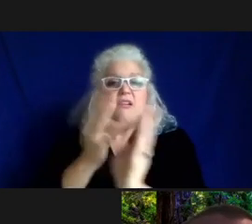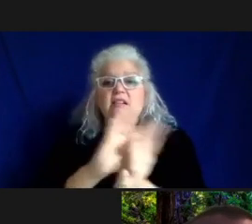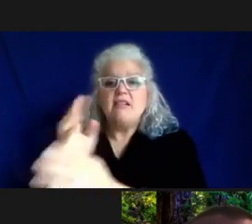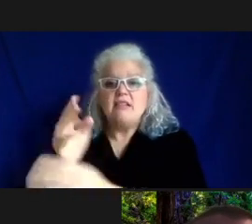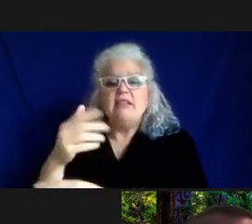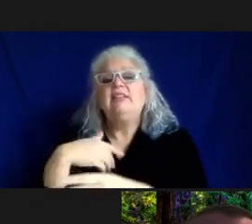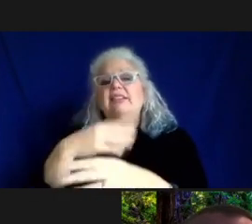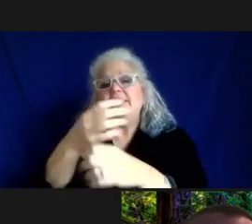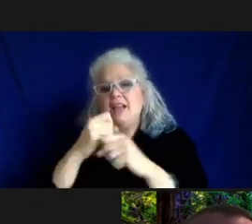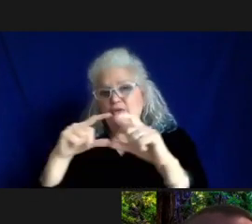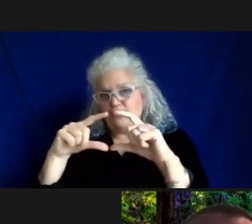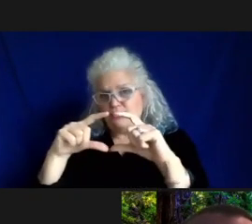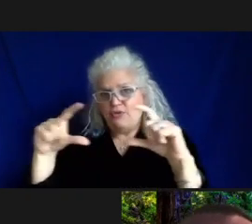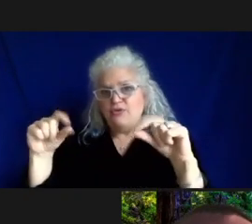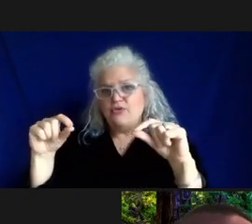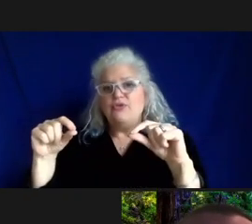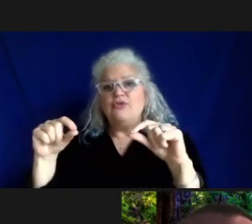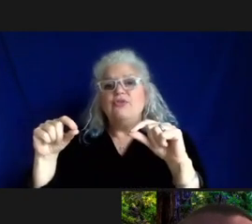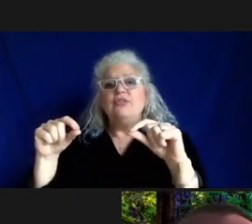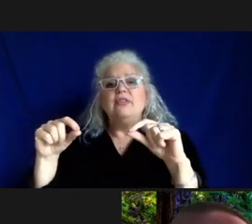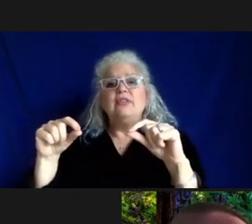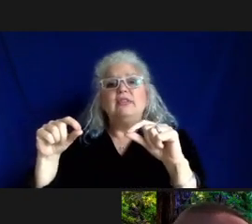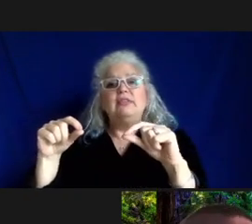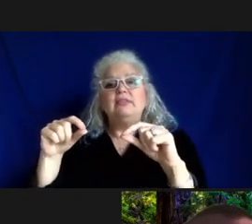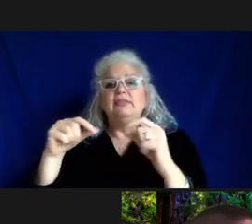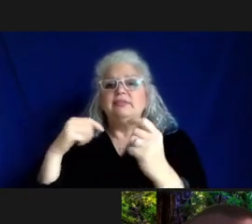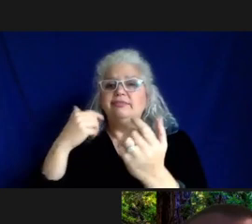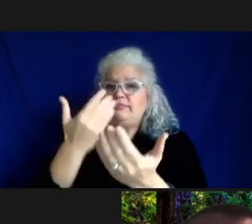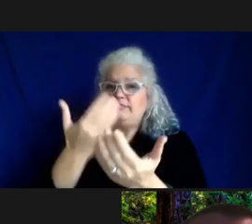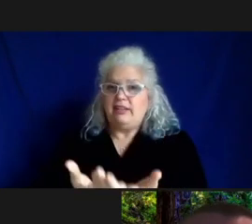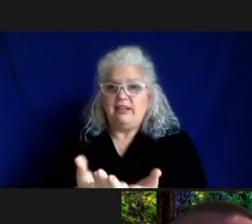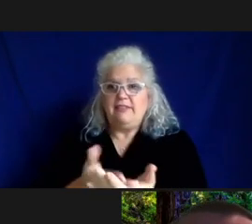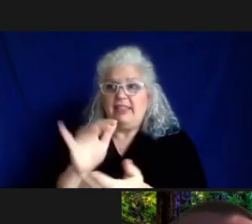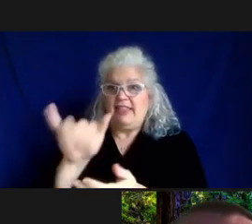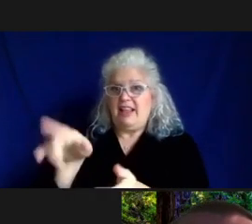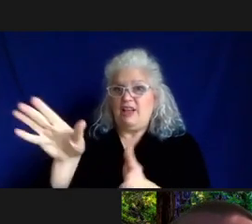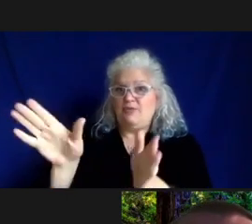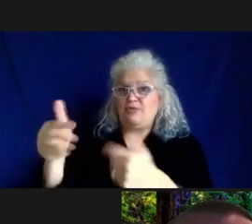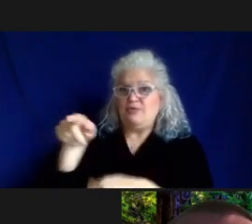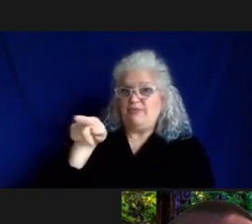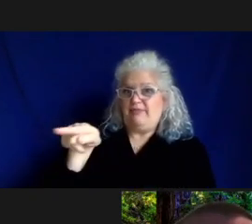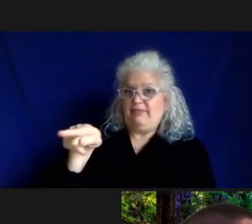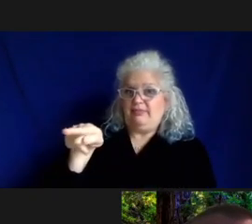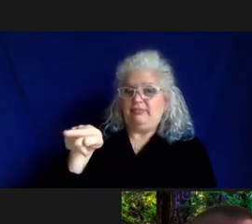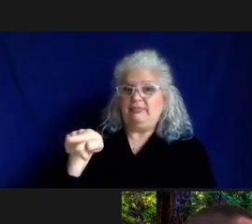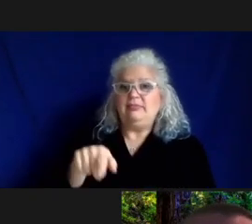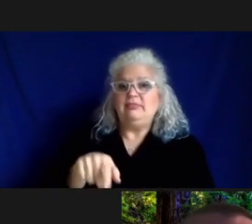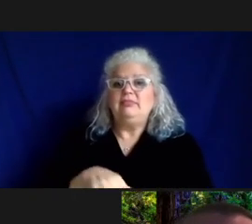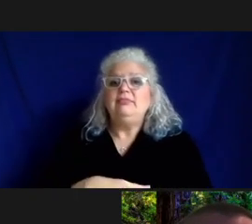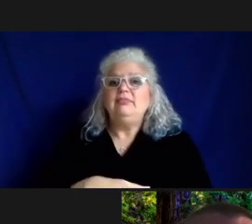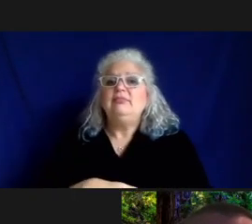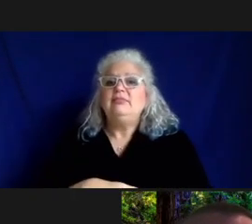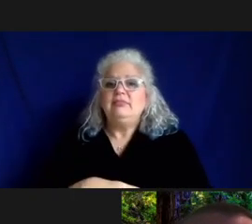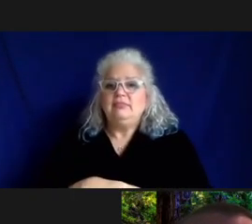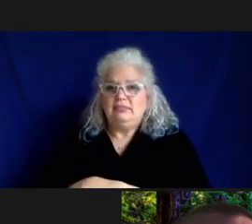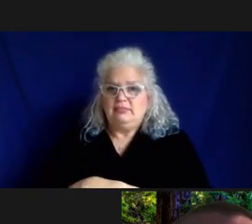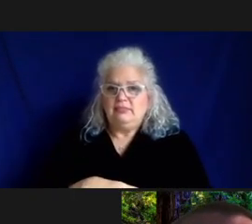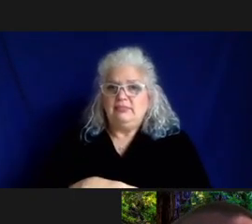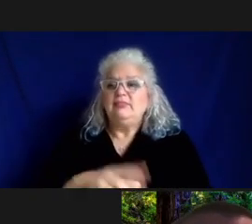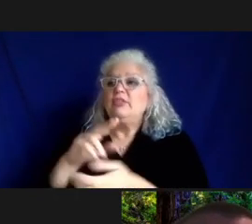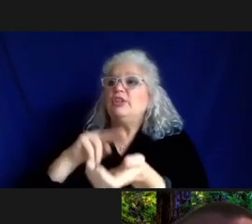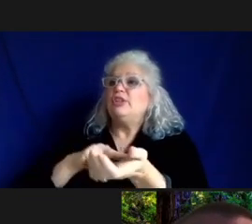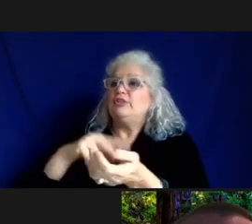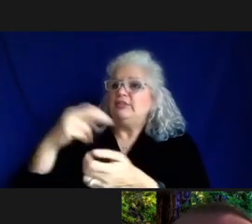go along down the road to the next room. The next room has the nurses that are giving the vaccinations, and